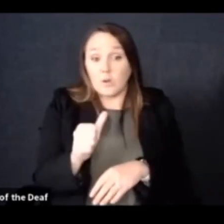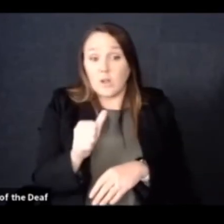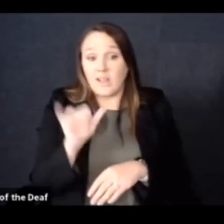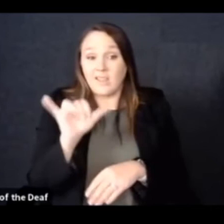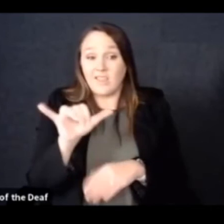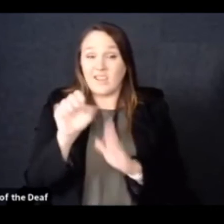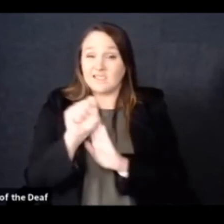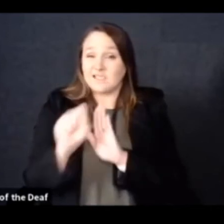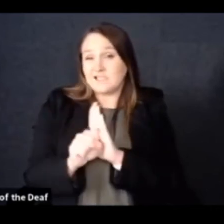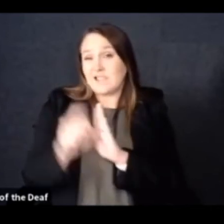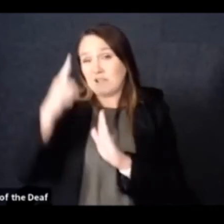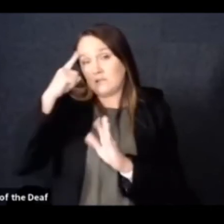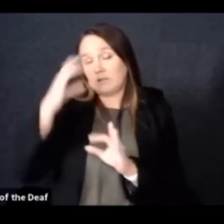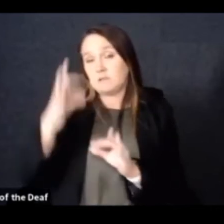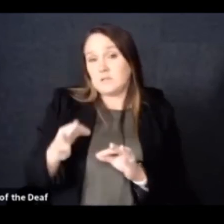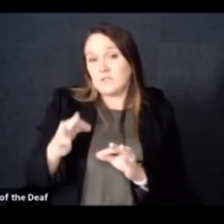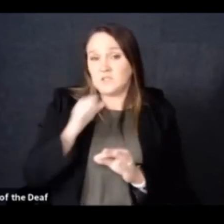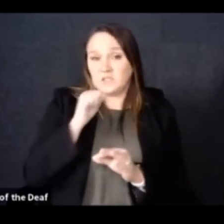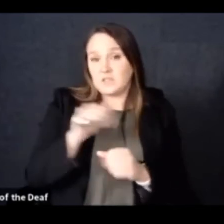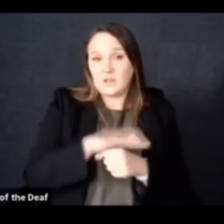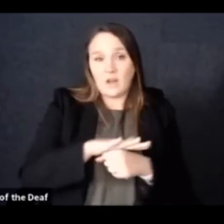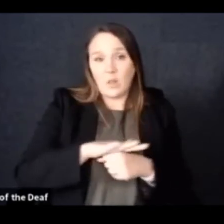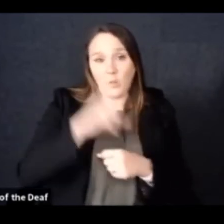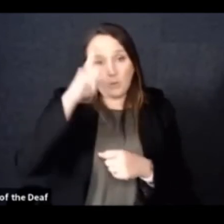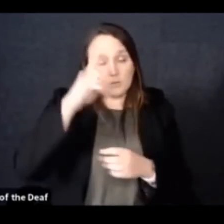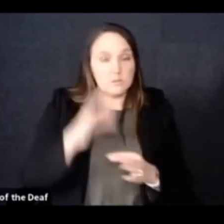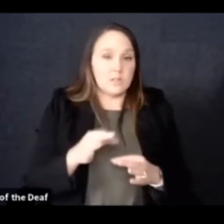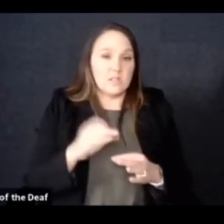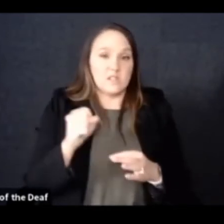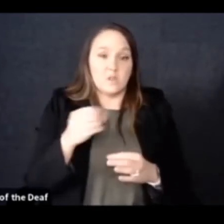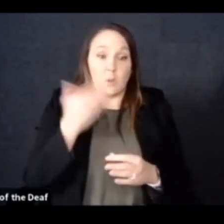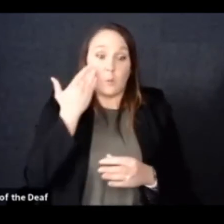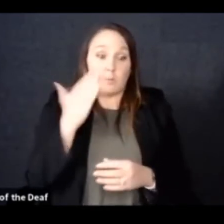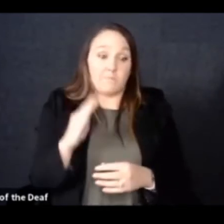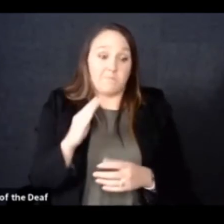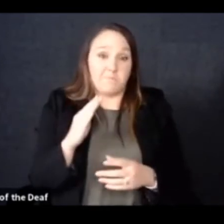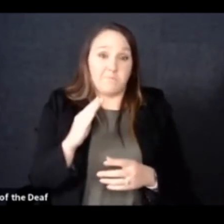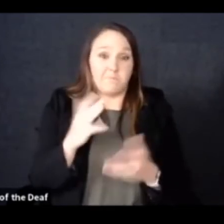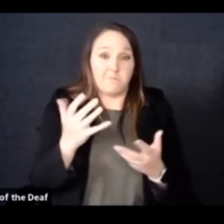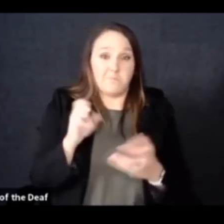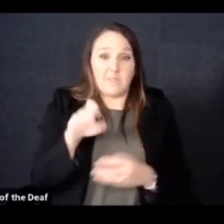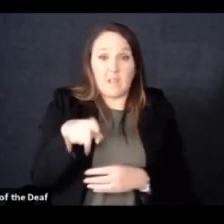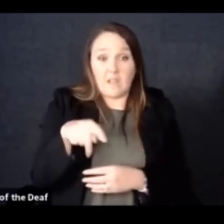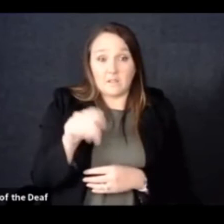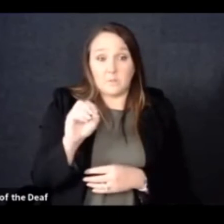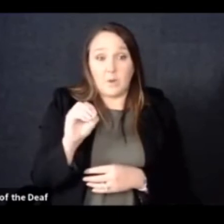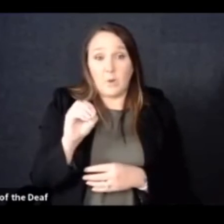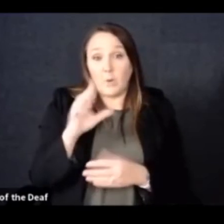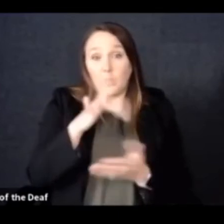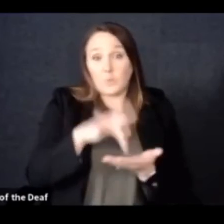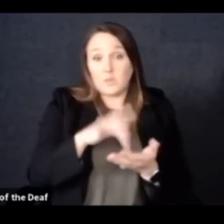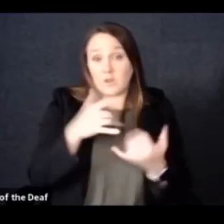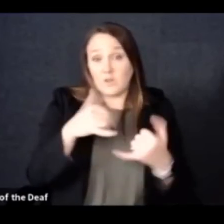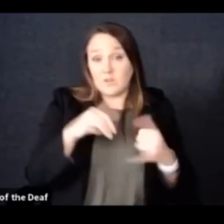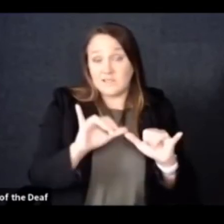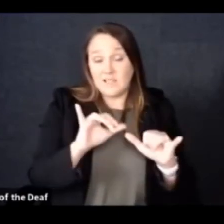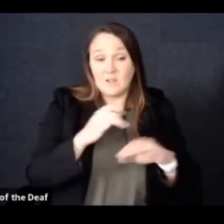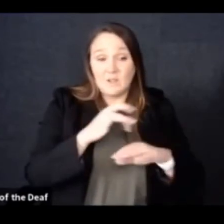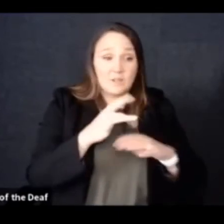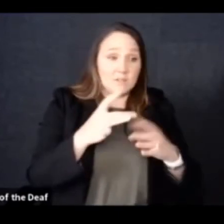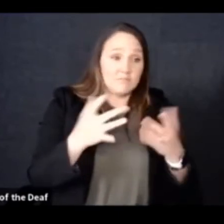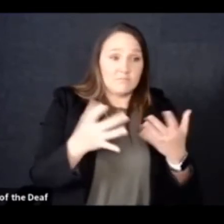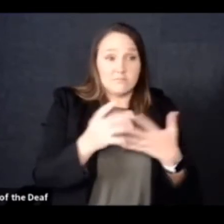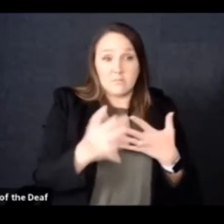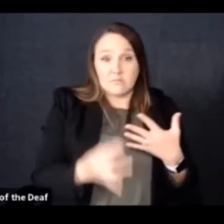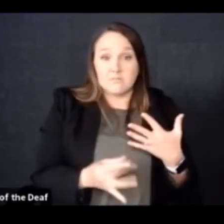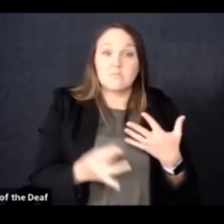state decision than a local decision. So I'm not sure about whether the expo center is still a possibility for an alternative care site. Our